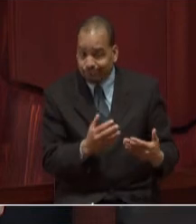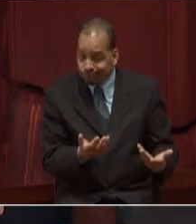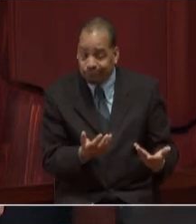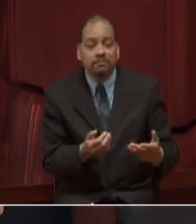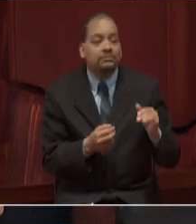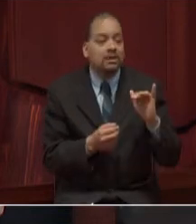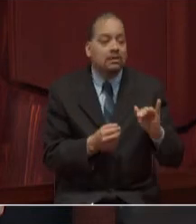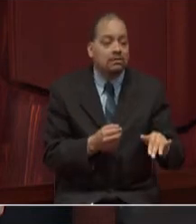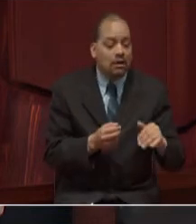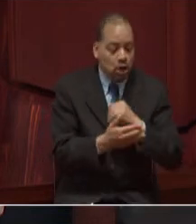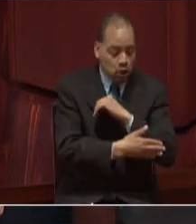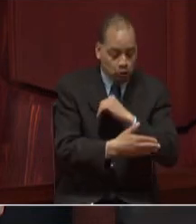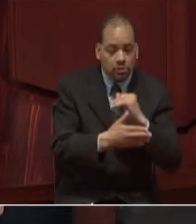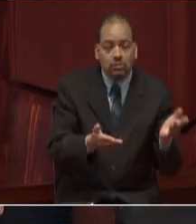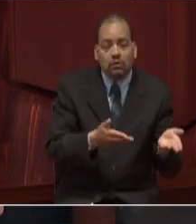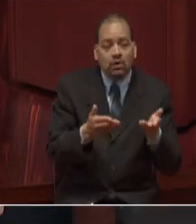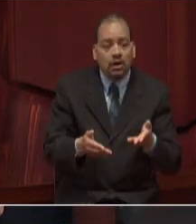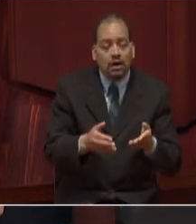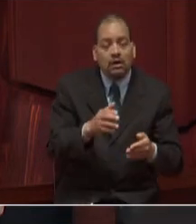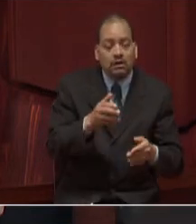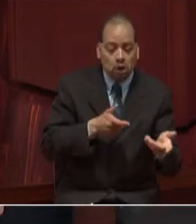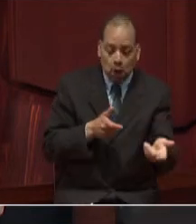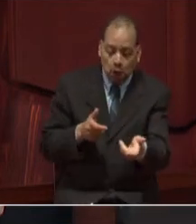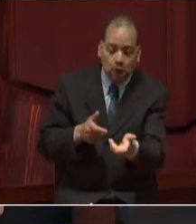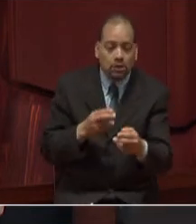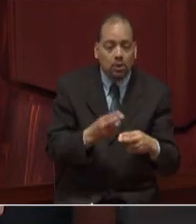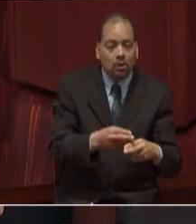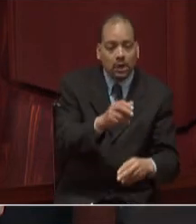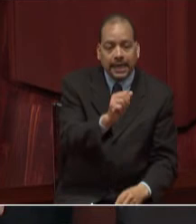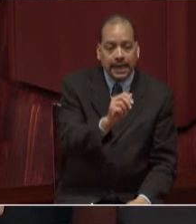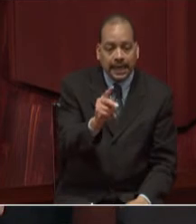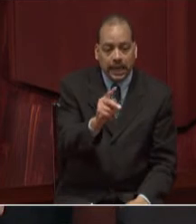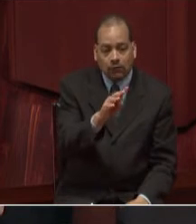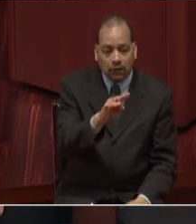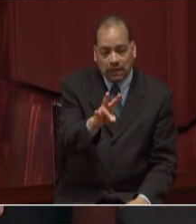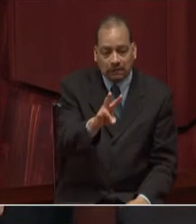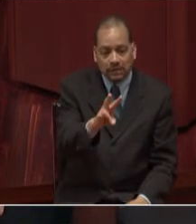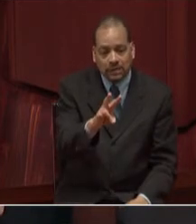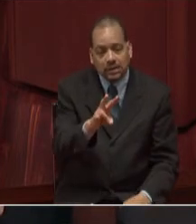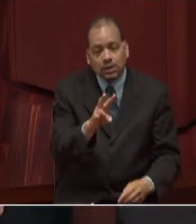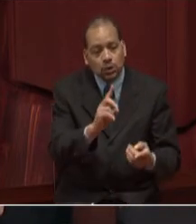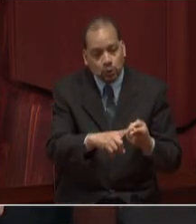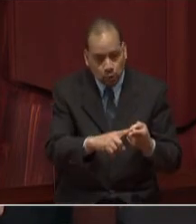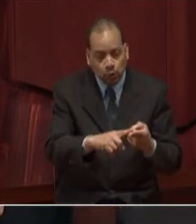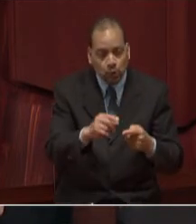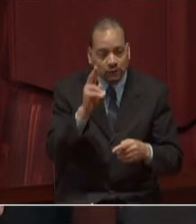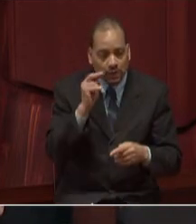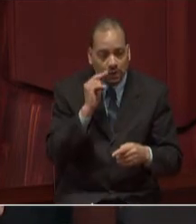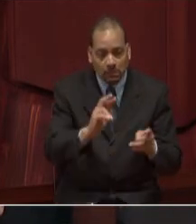to Vietnam, killing Americans right now. This is a country that's in chaos, literally,